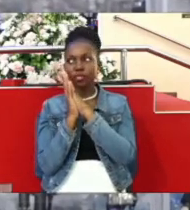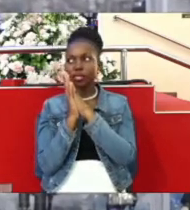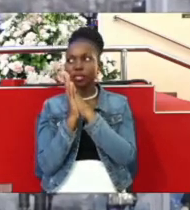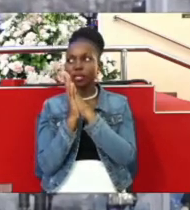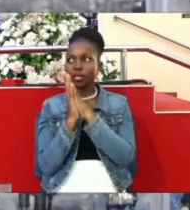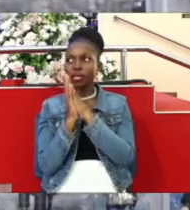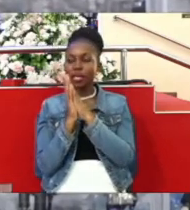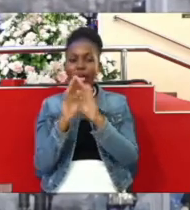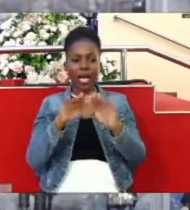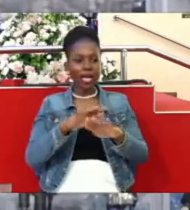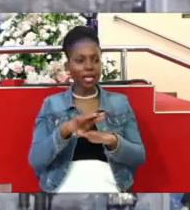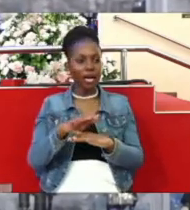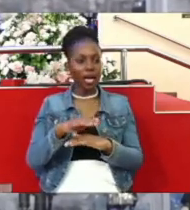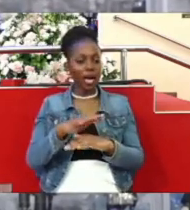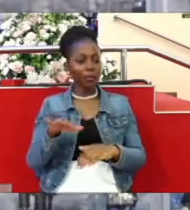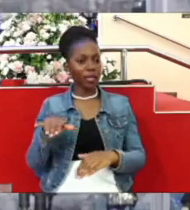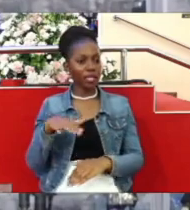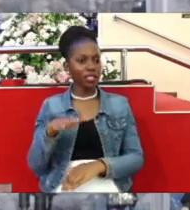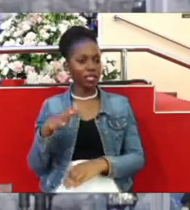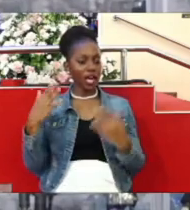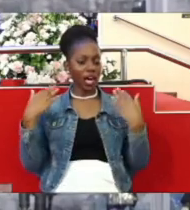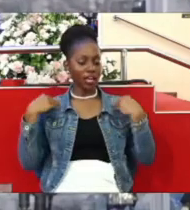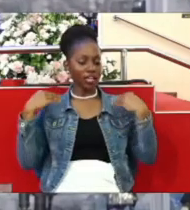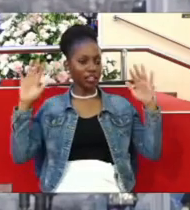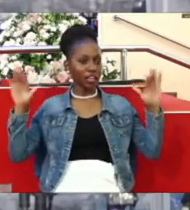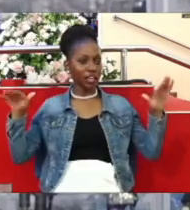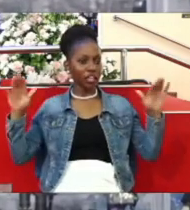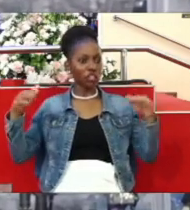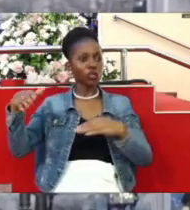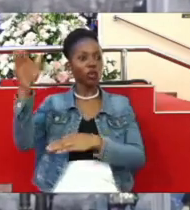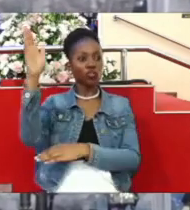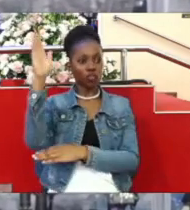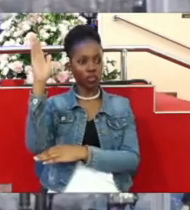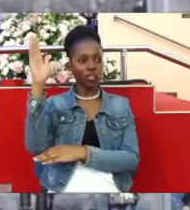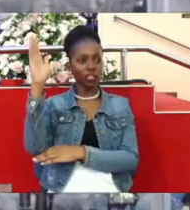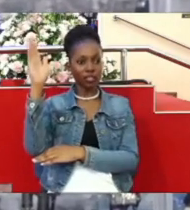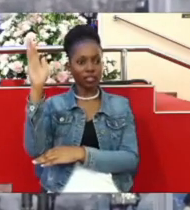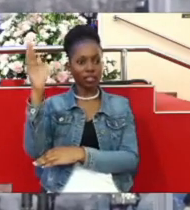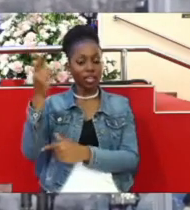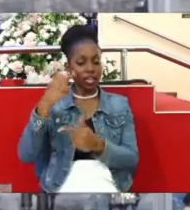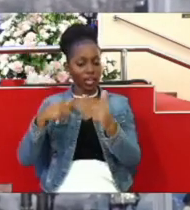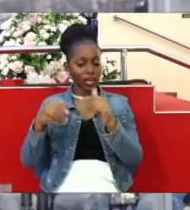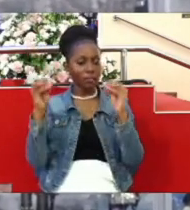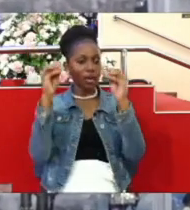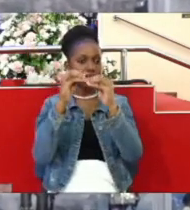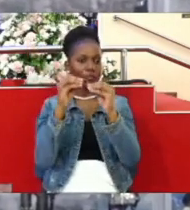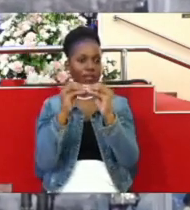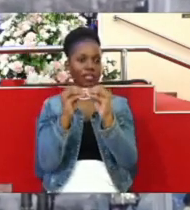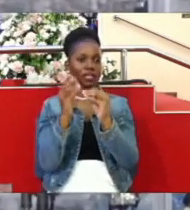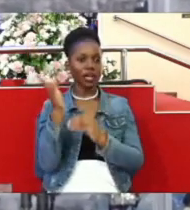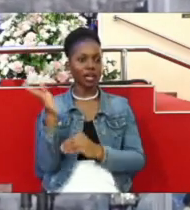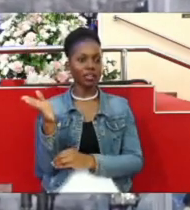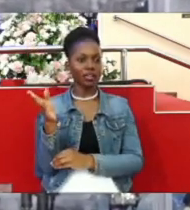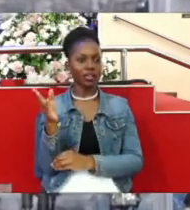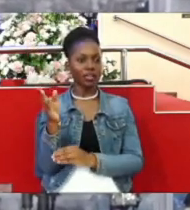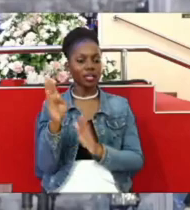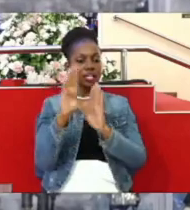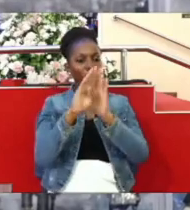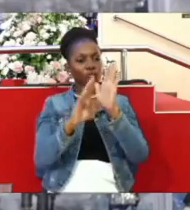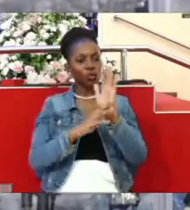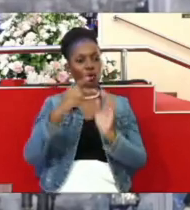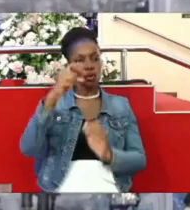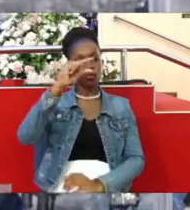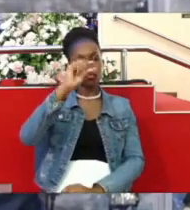that the angel of God went and met her. Na pale ndipo malaika wa Mungu akalimpata. In Genesis 16 and